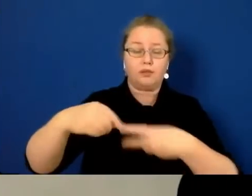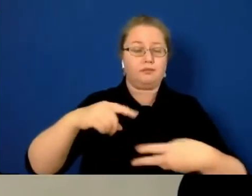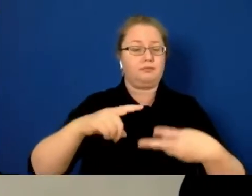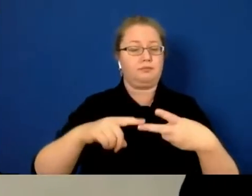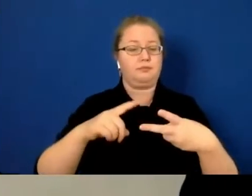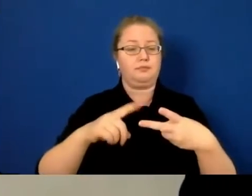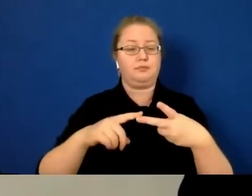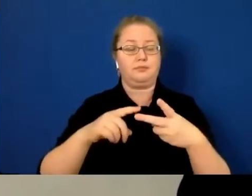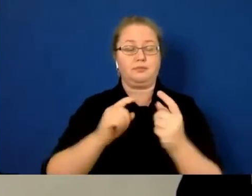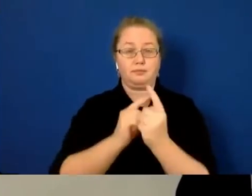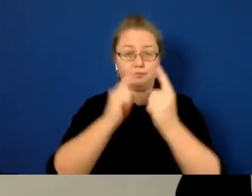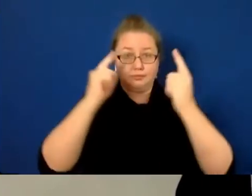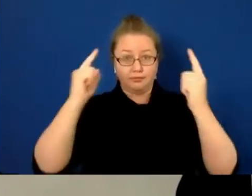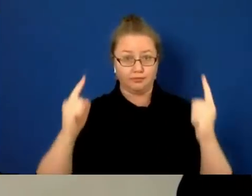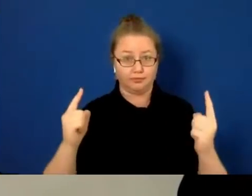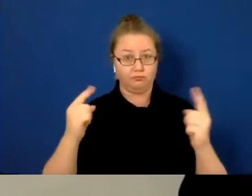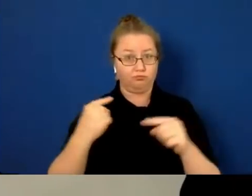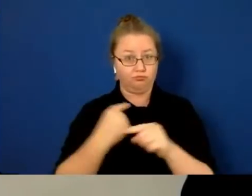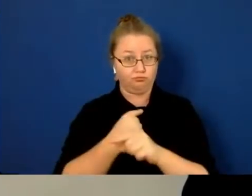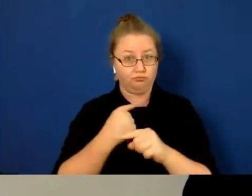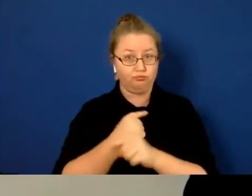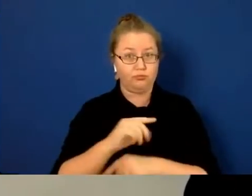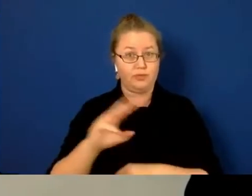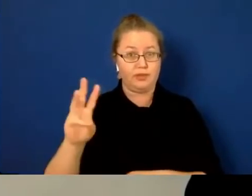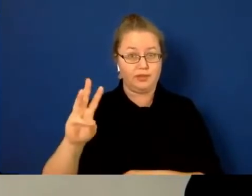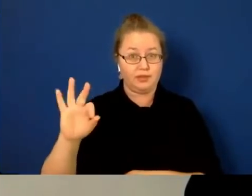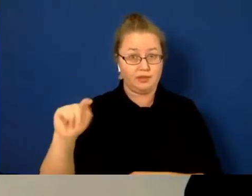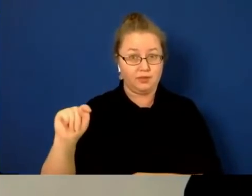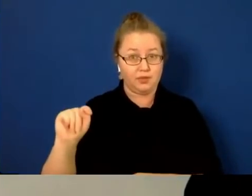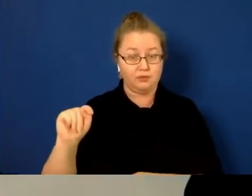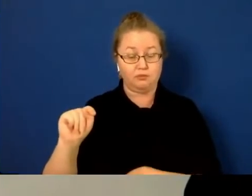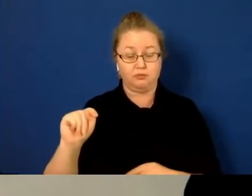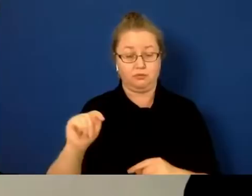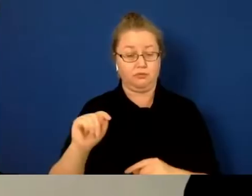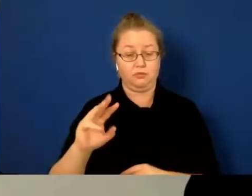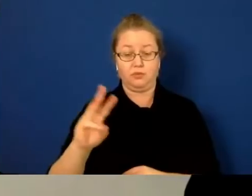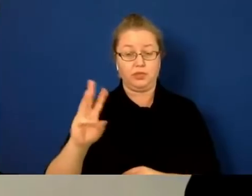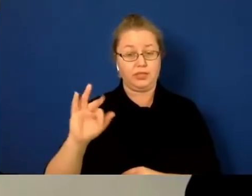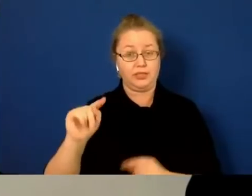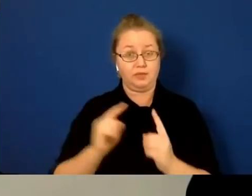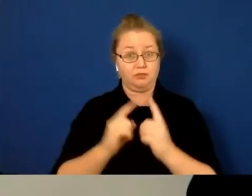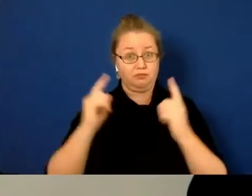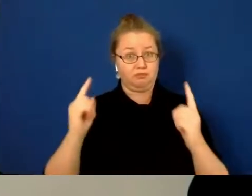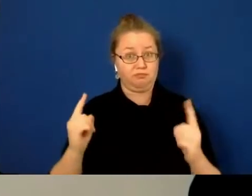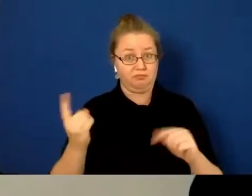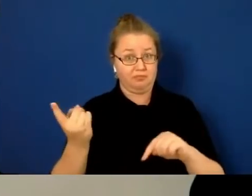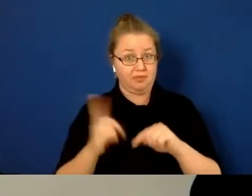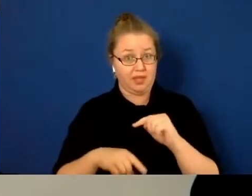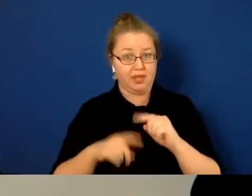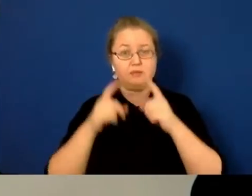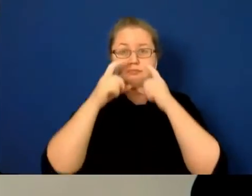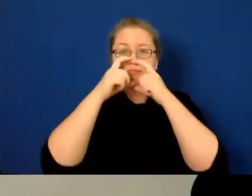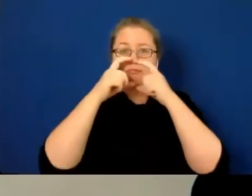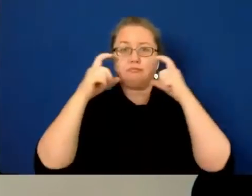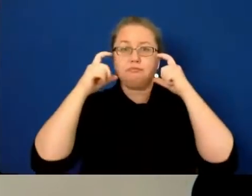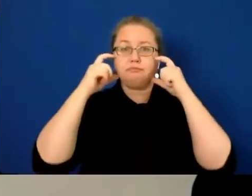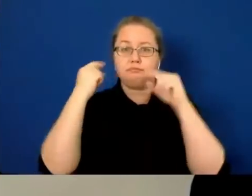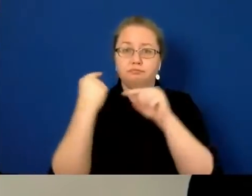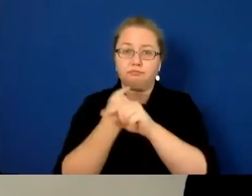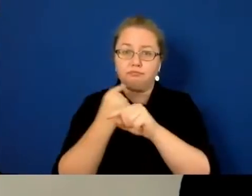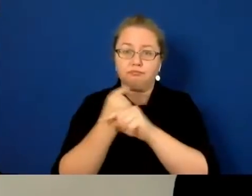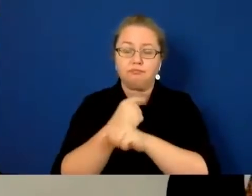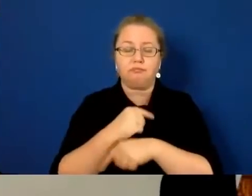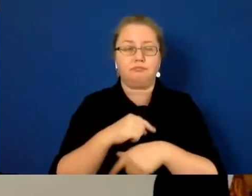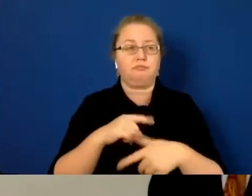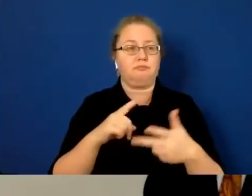workforce, and they have national guidance that they adhere to. We would expect that they would